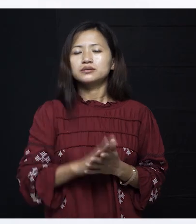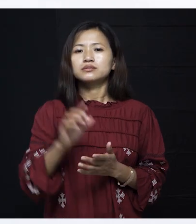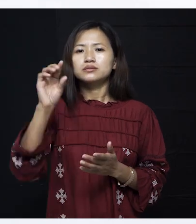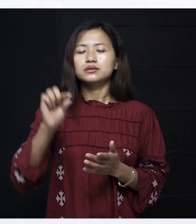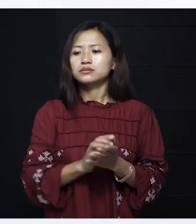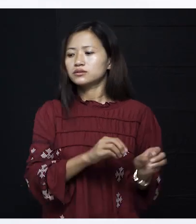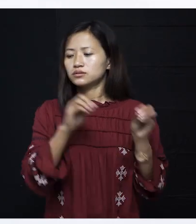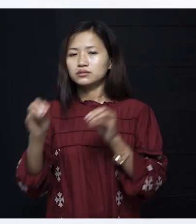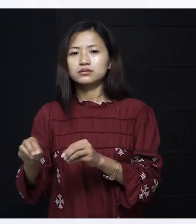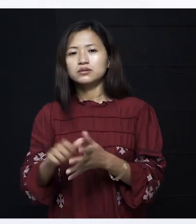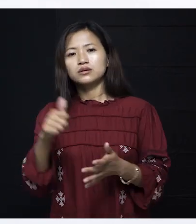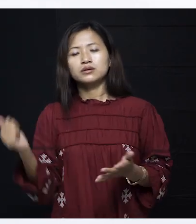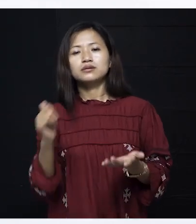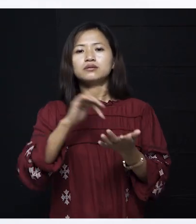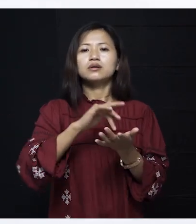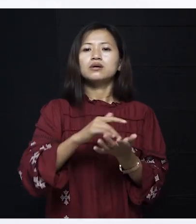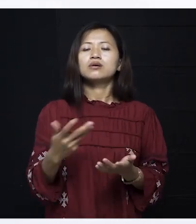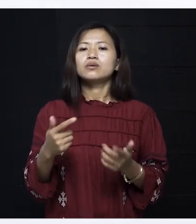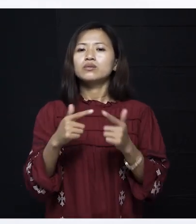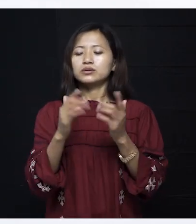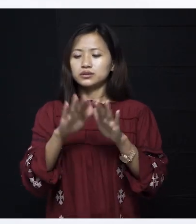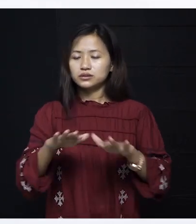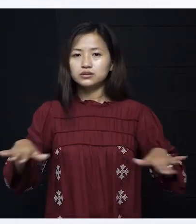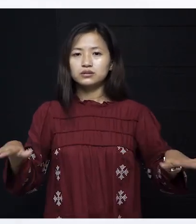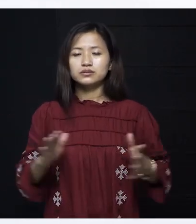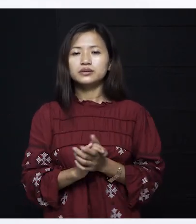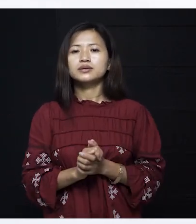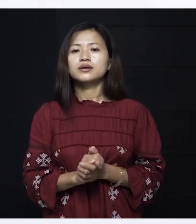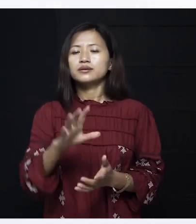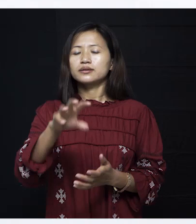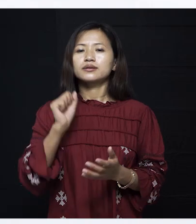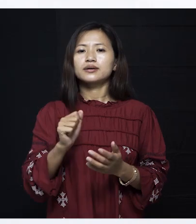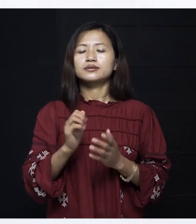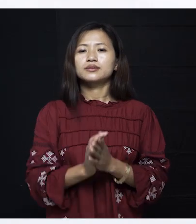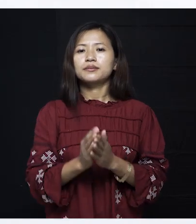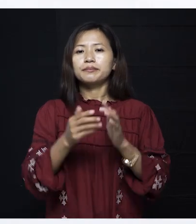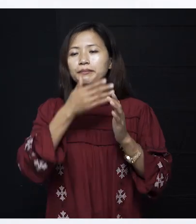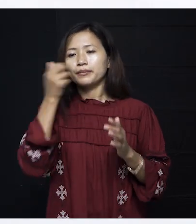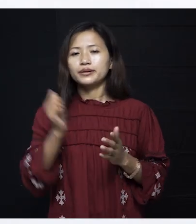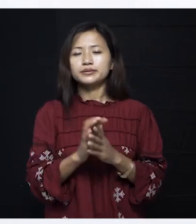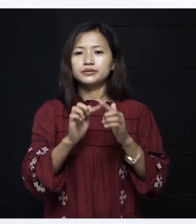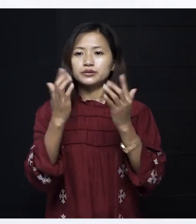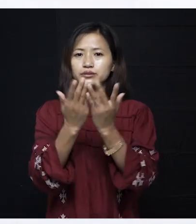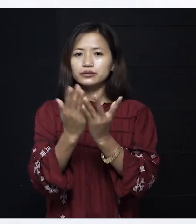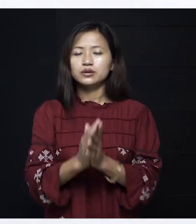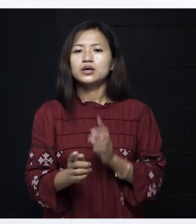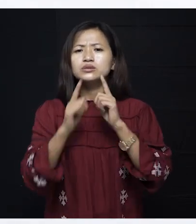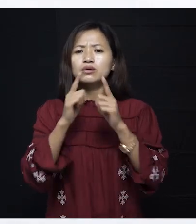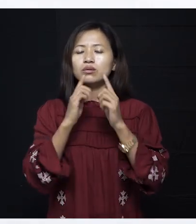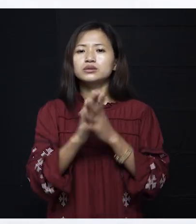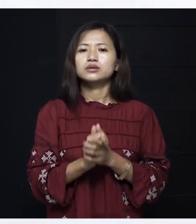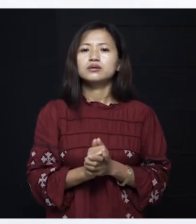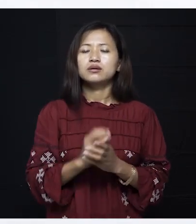they migrate to other places where the students, their children can get better education. Or talking